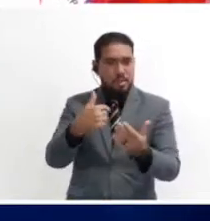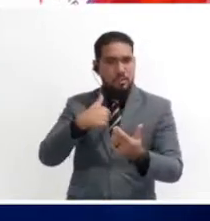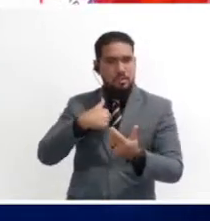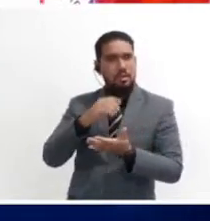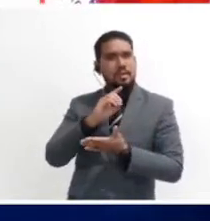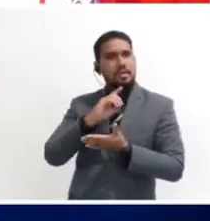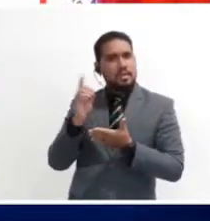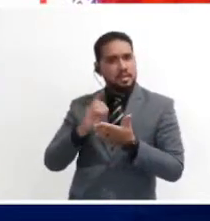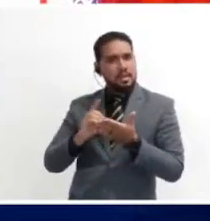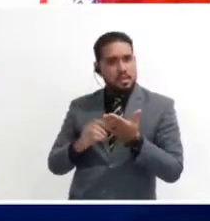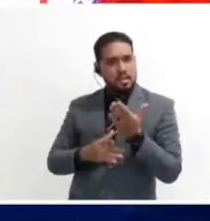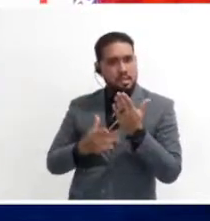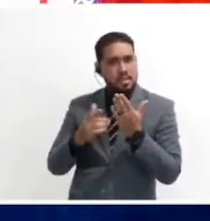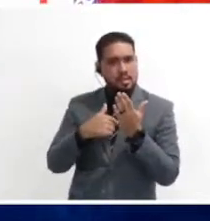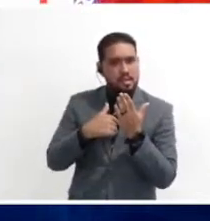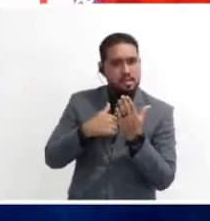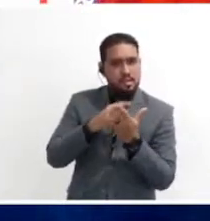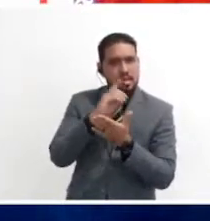Anyways.